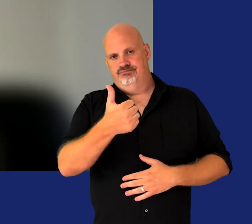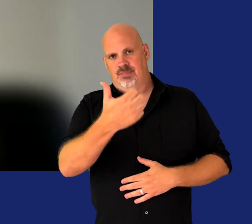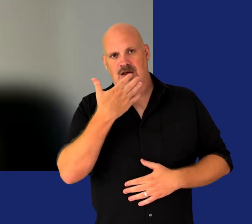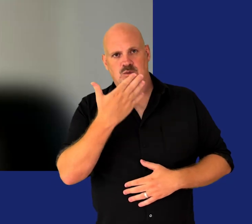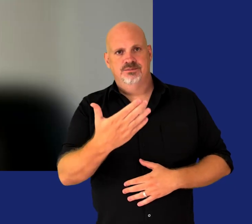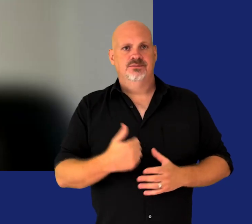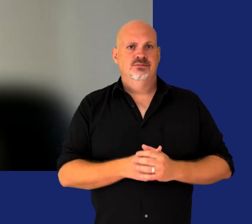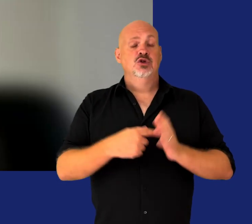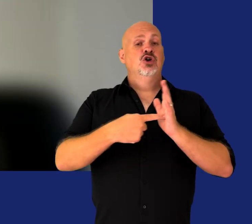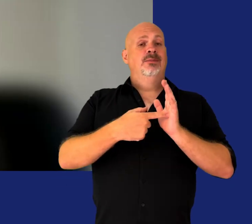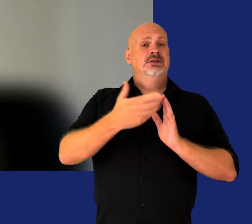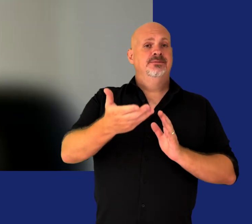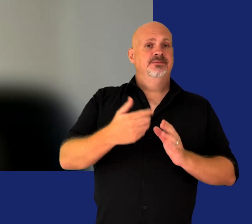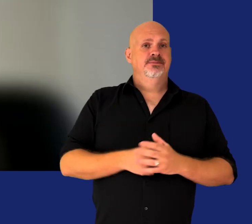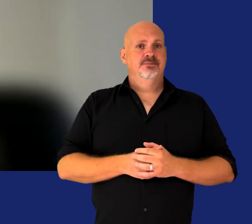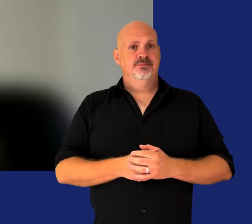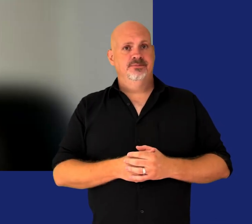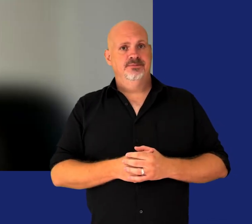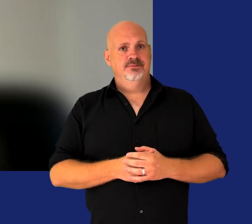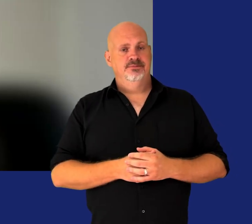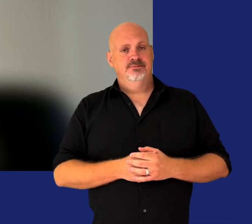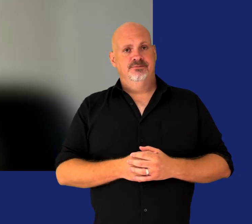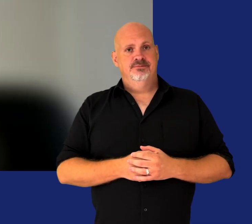Lovely, thank you, Thomas.